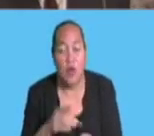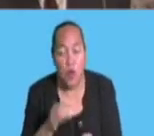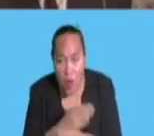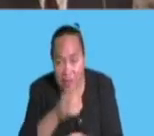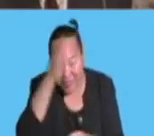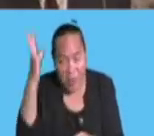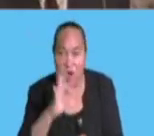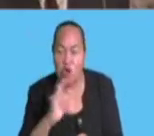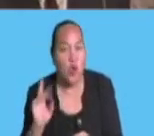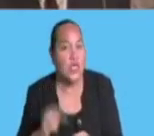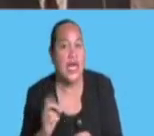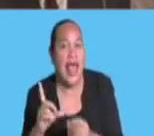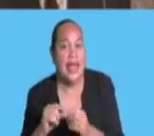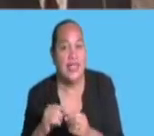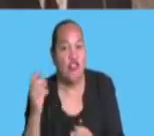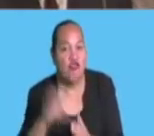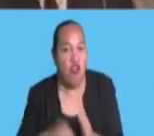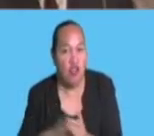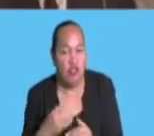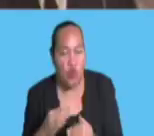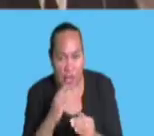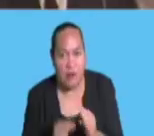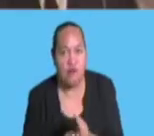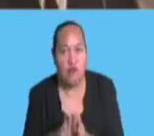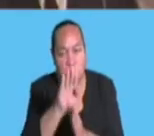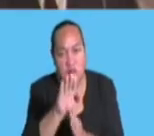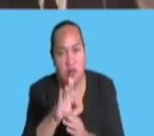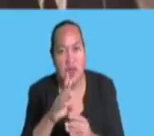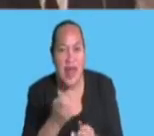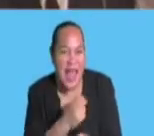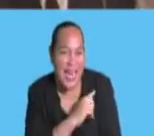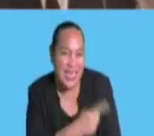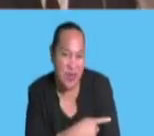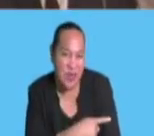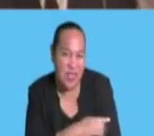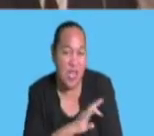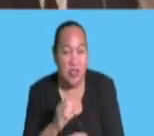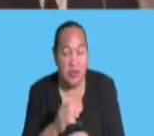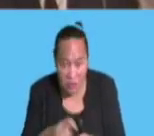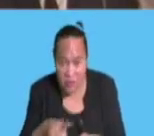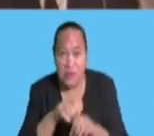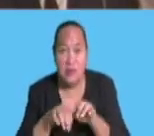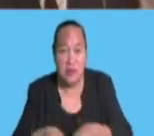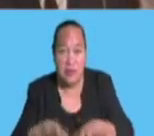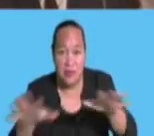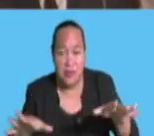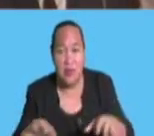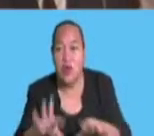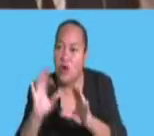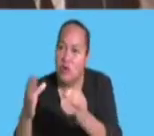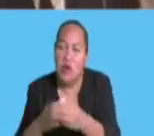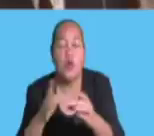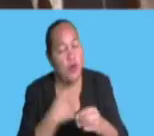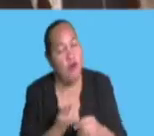additional cost to improve and enhance the conventional and renewable energy sourcing to complete ongoing projects for selected communities as